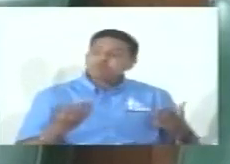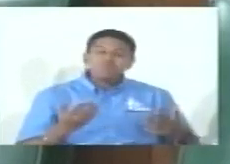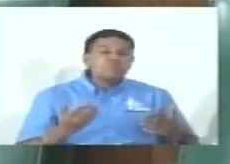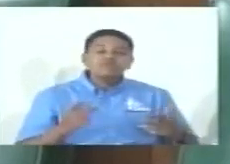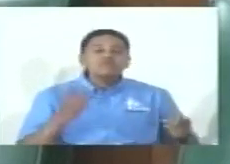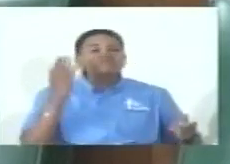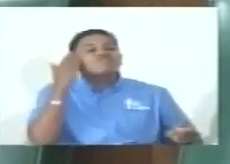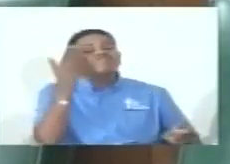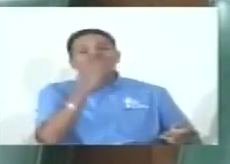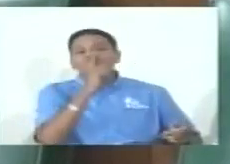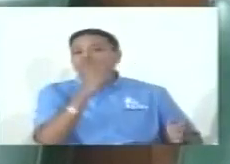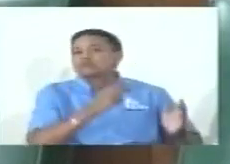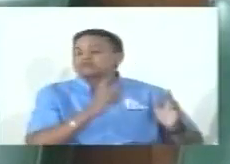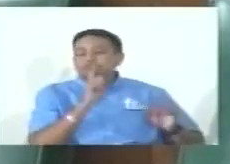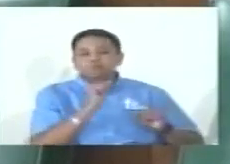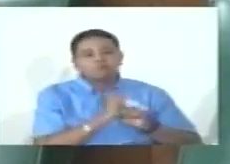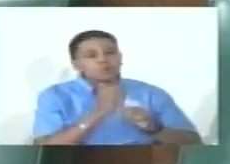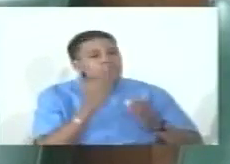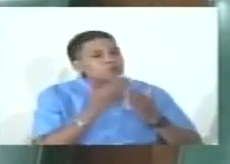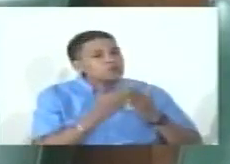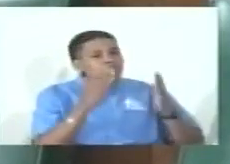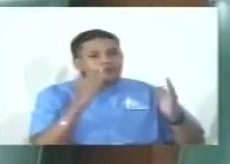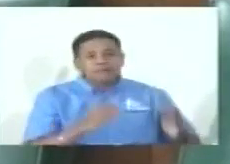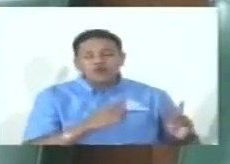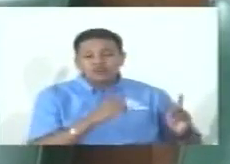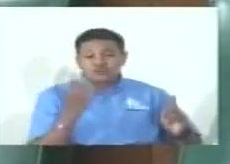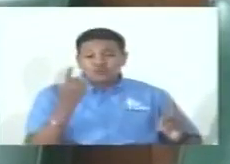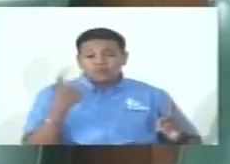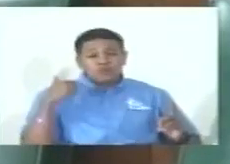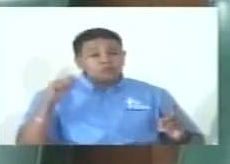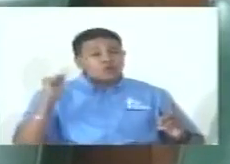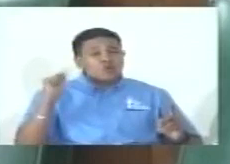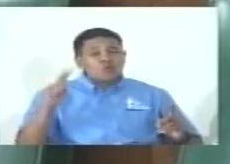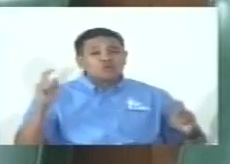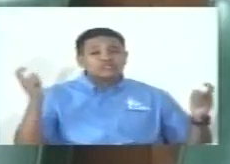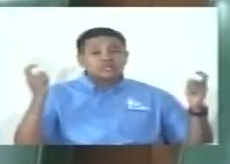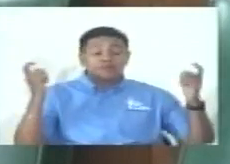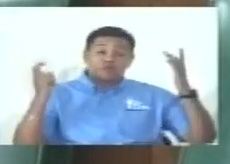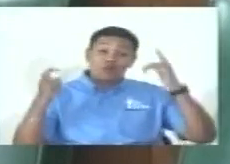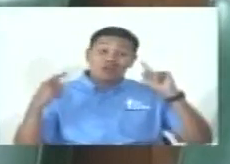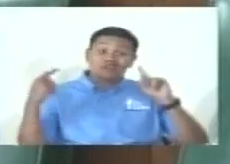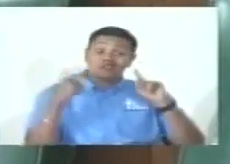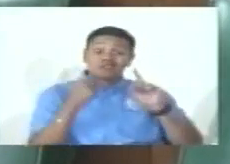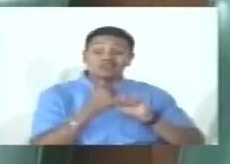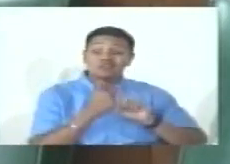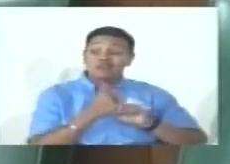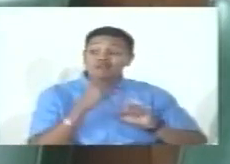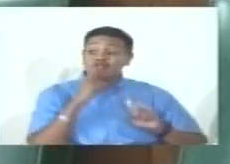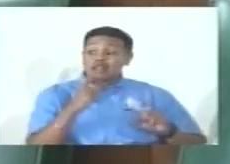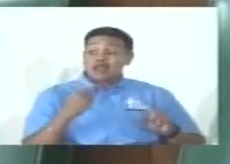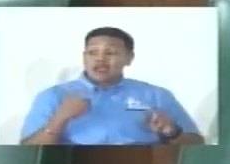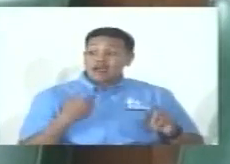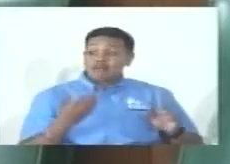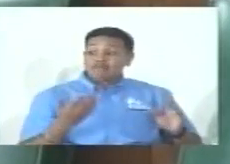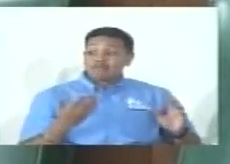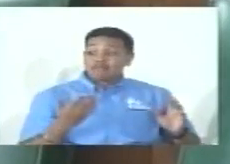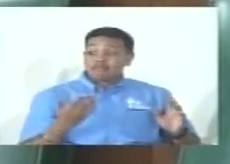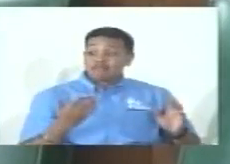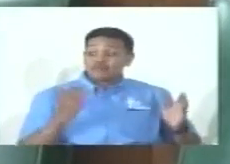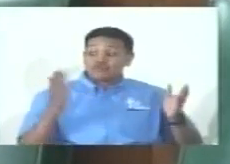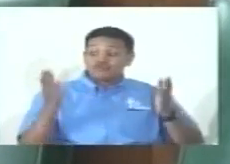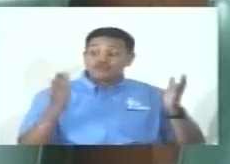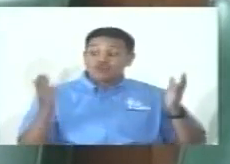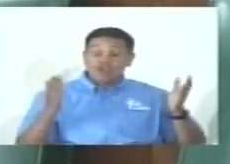think we all need to recognize and celebrate, because she held service